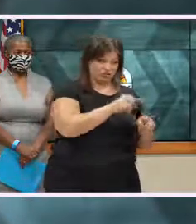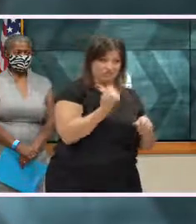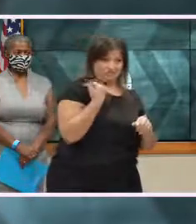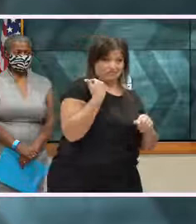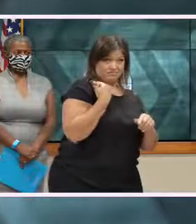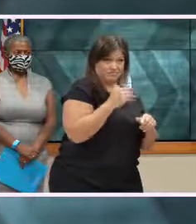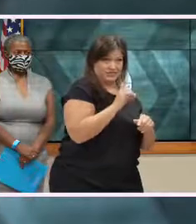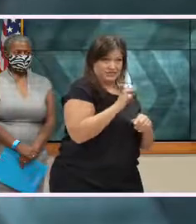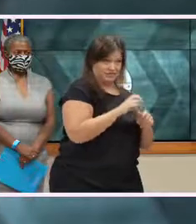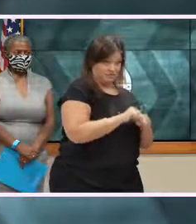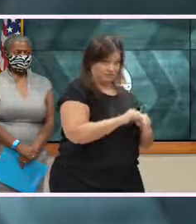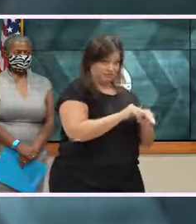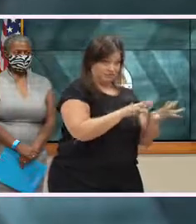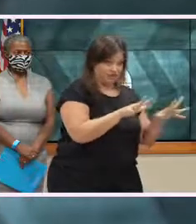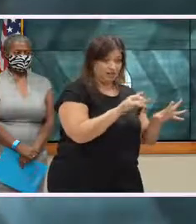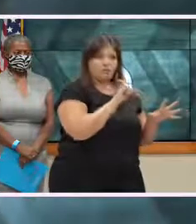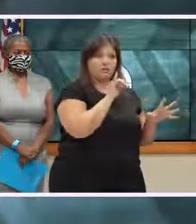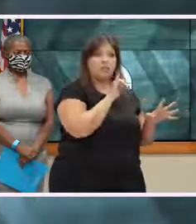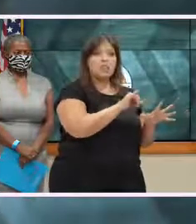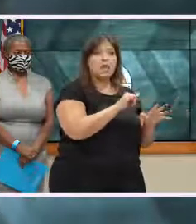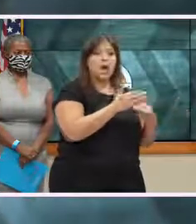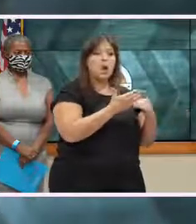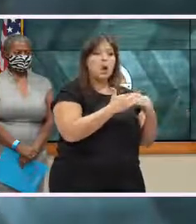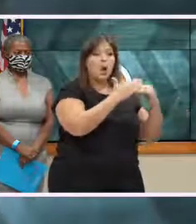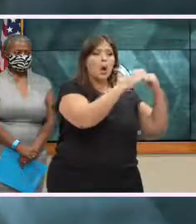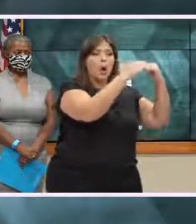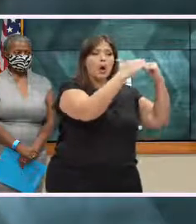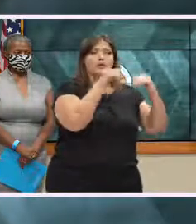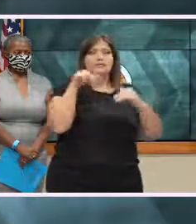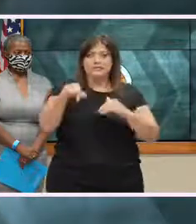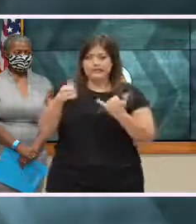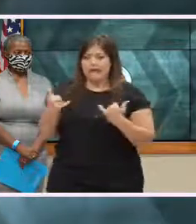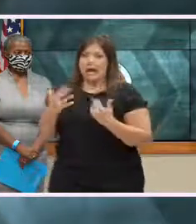in December. During that wave, around